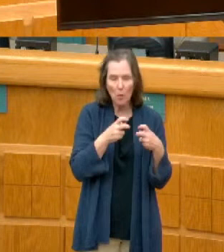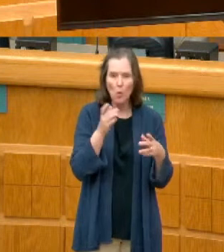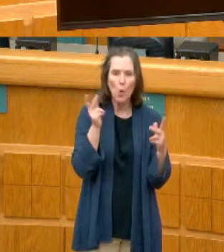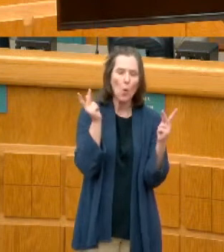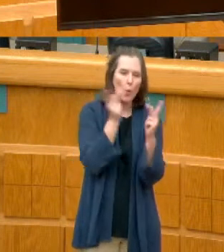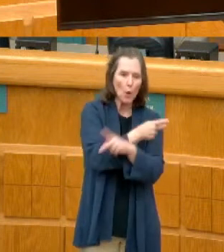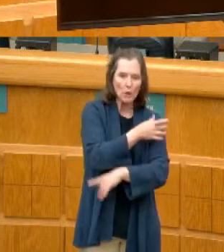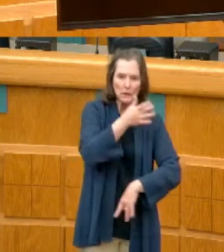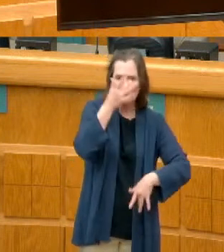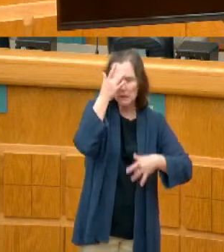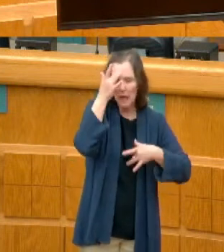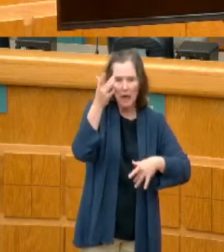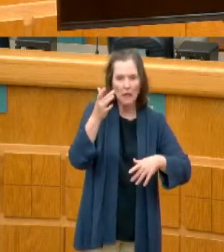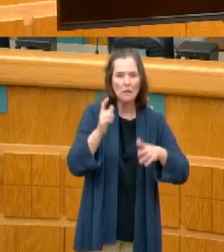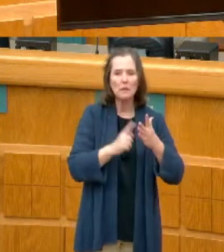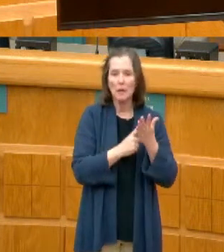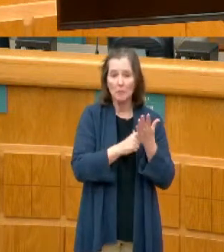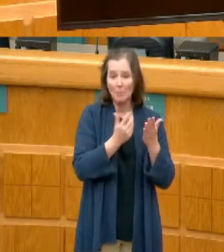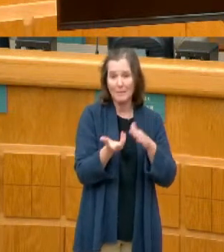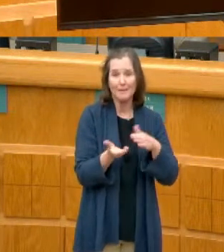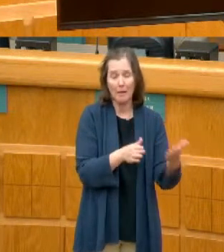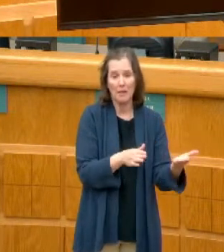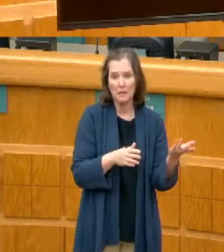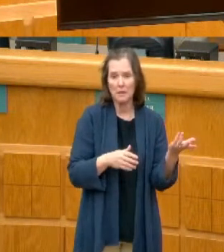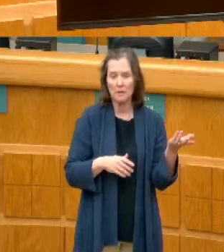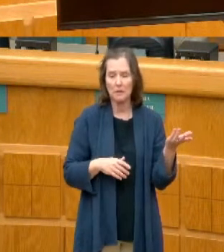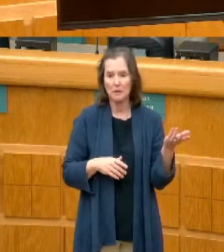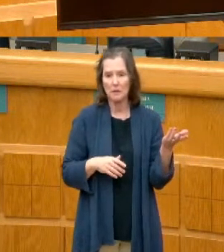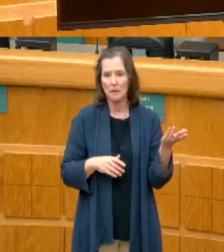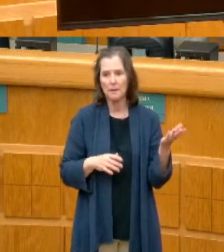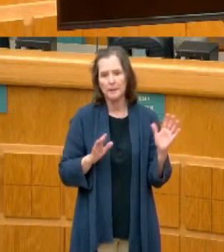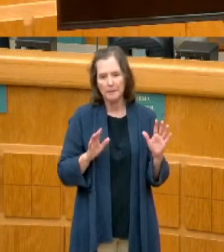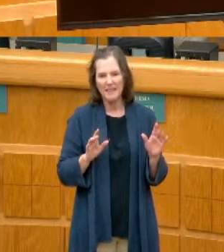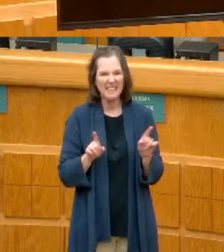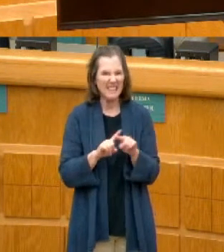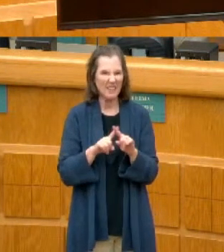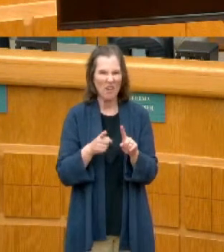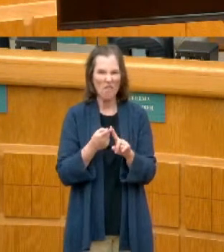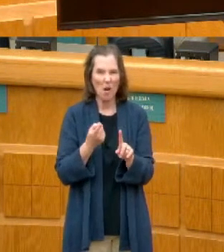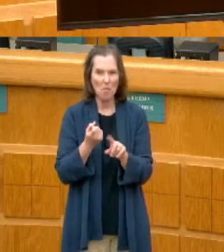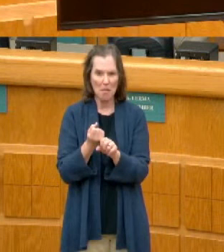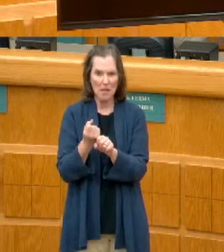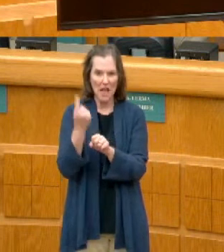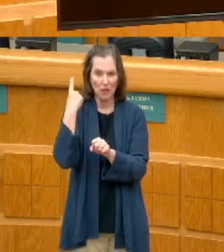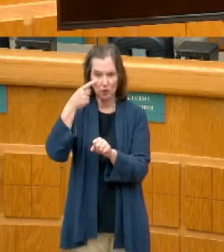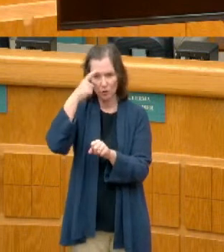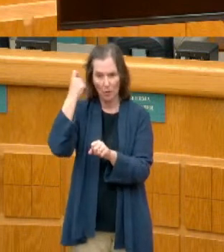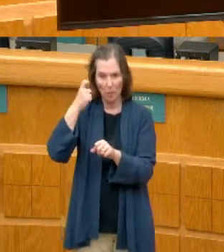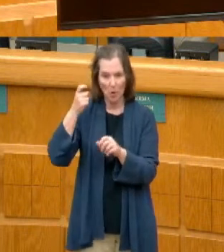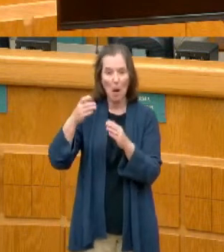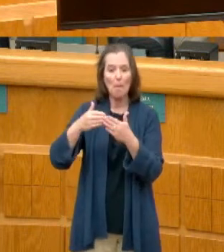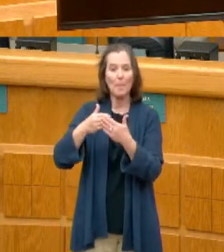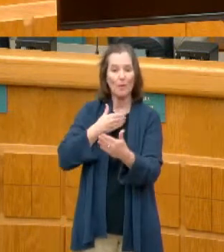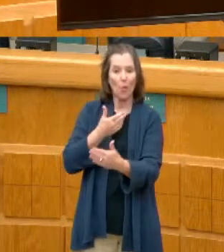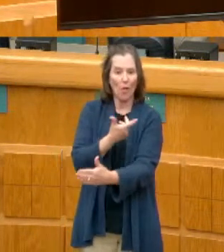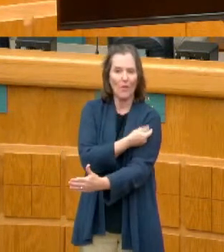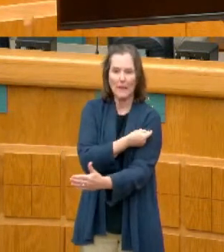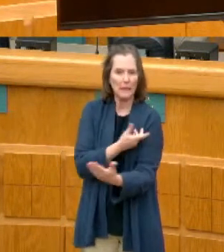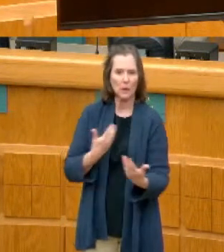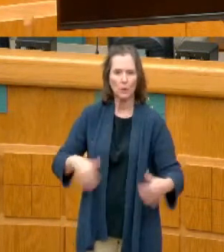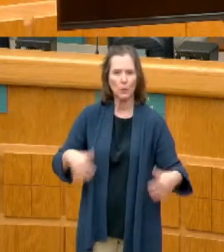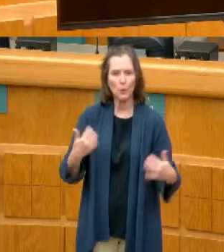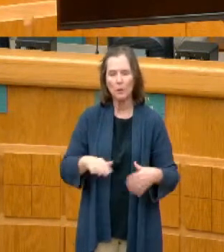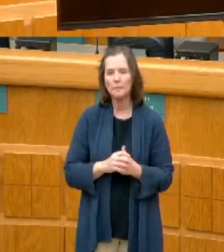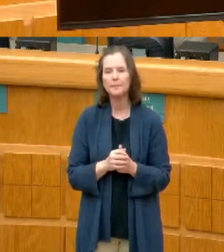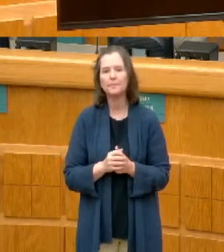So again, less so for me as a president and chief medical officer, but more so for me and my family,